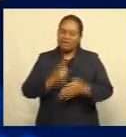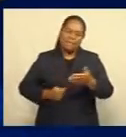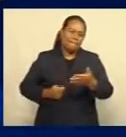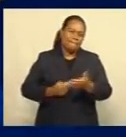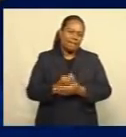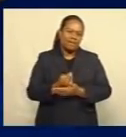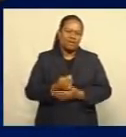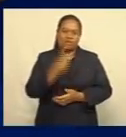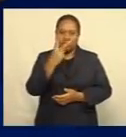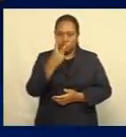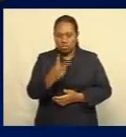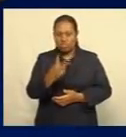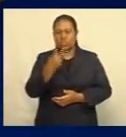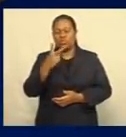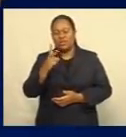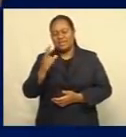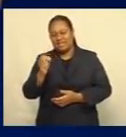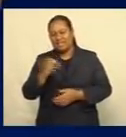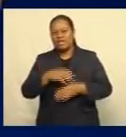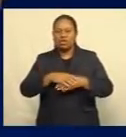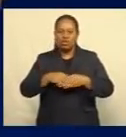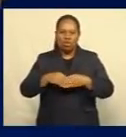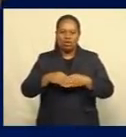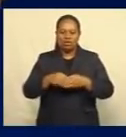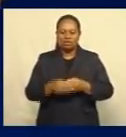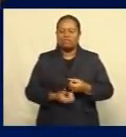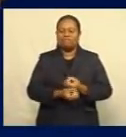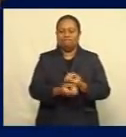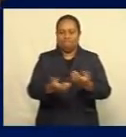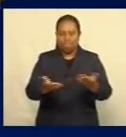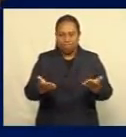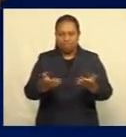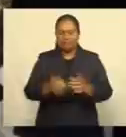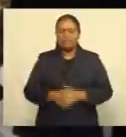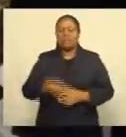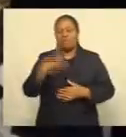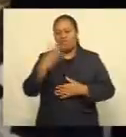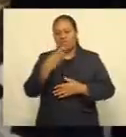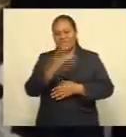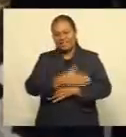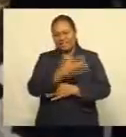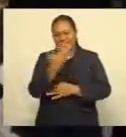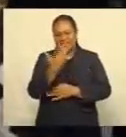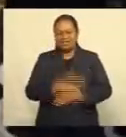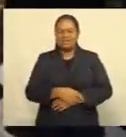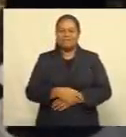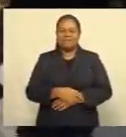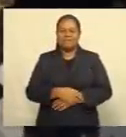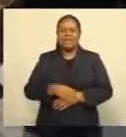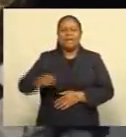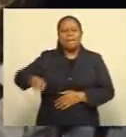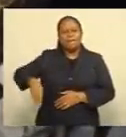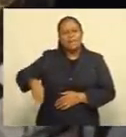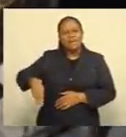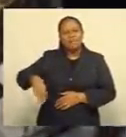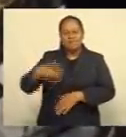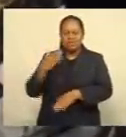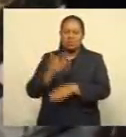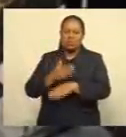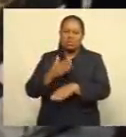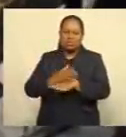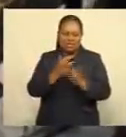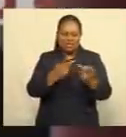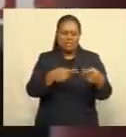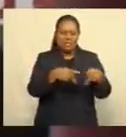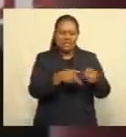of $220, given that the containment period is 14 days. Members who live and work in the containment area